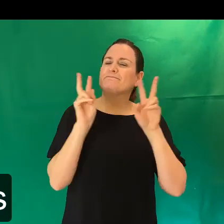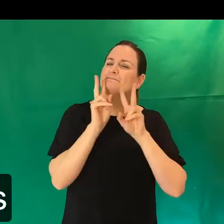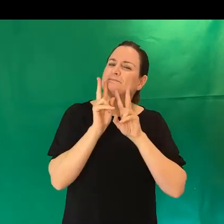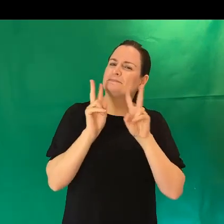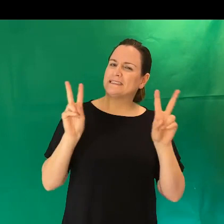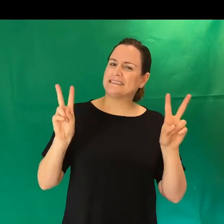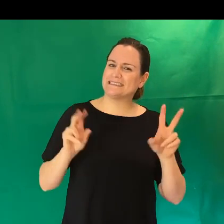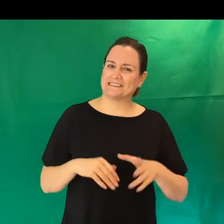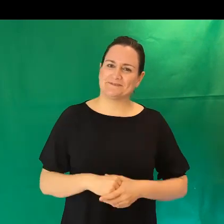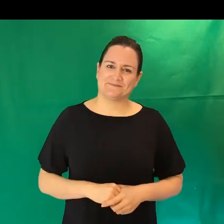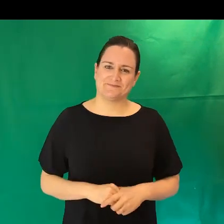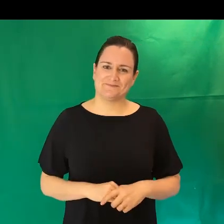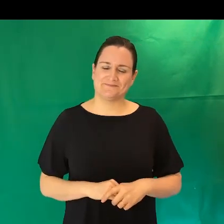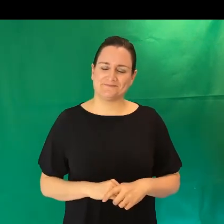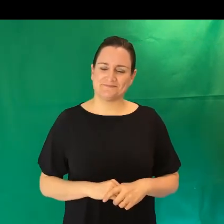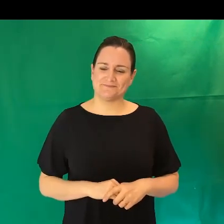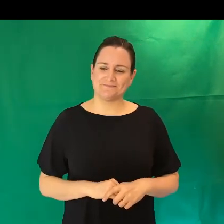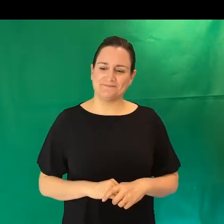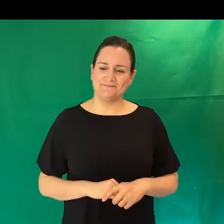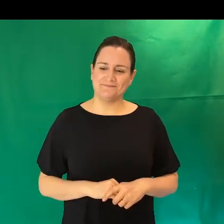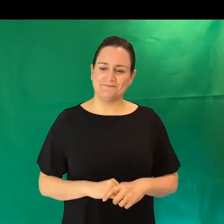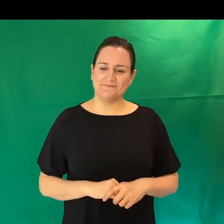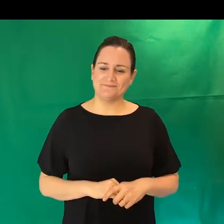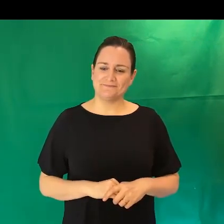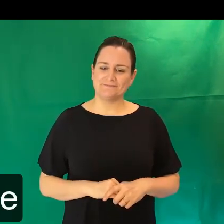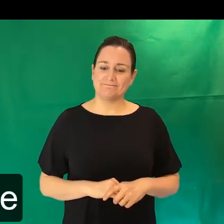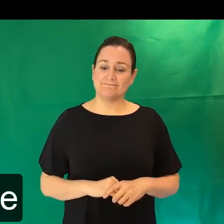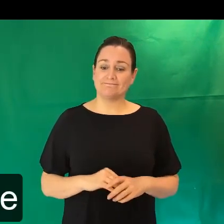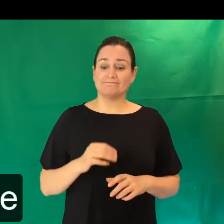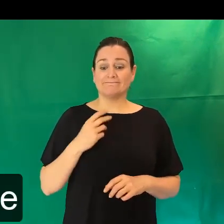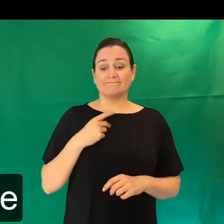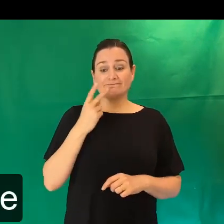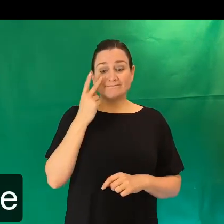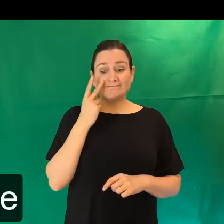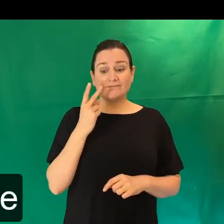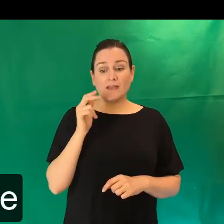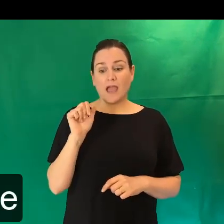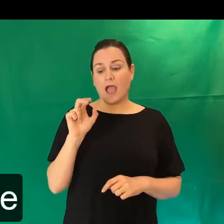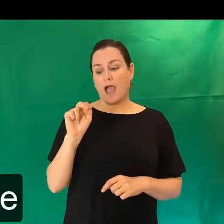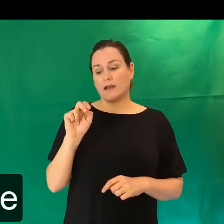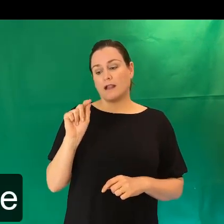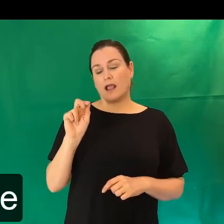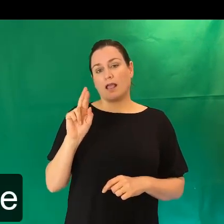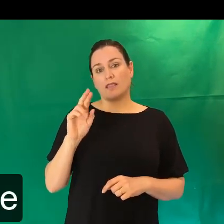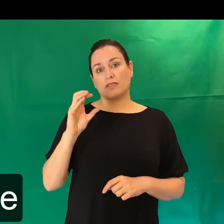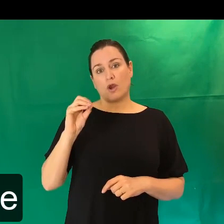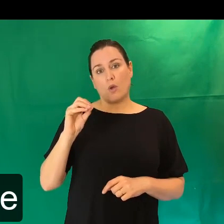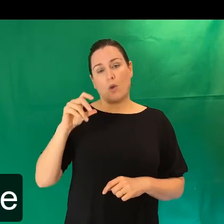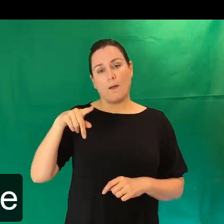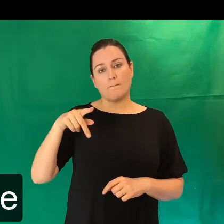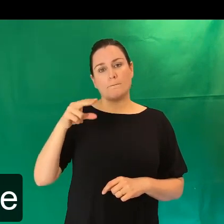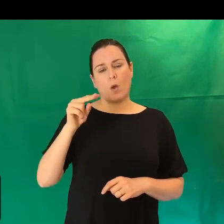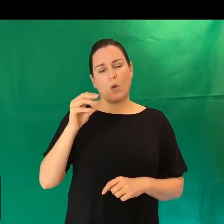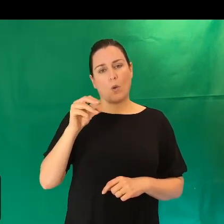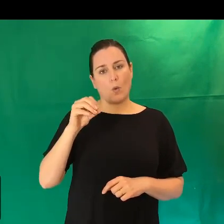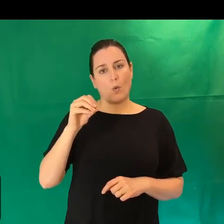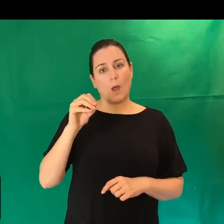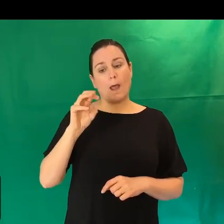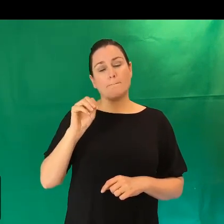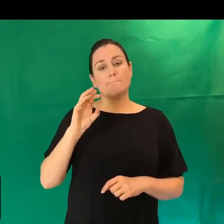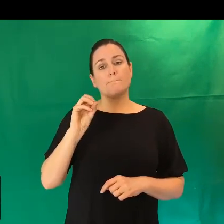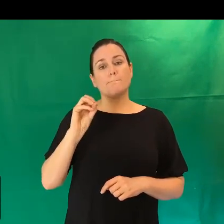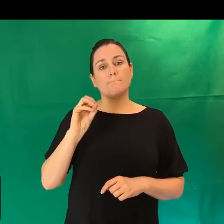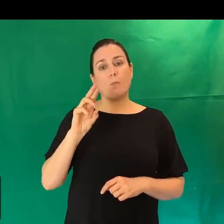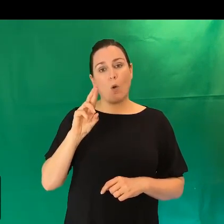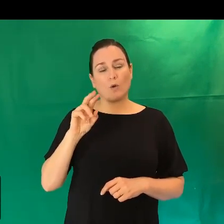And we see this special device, what's called anthropomorphism. The houses and the signers